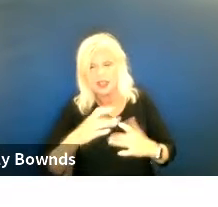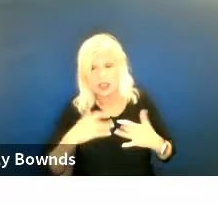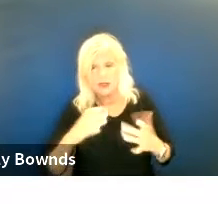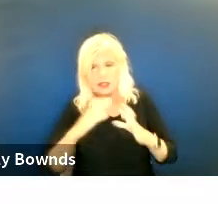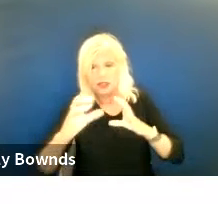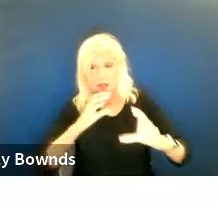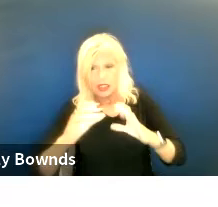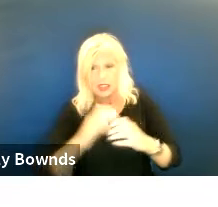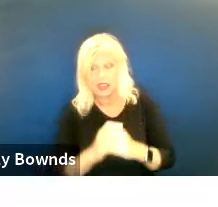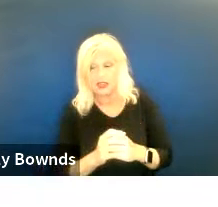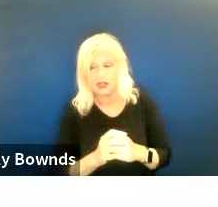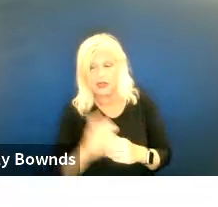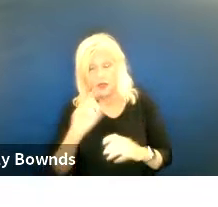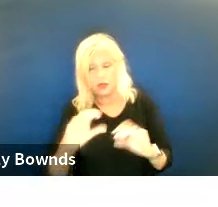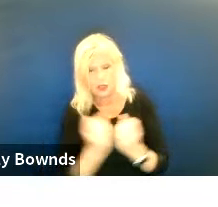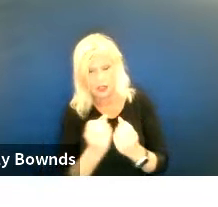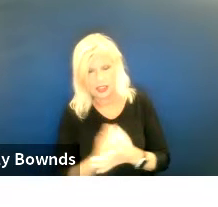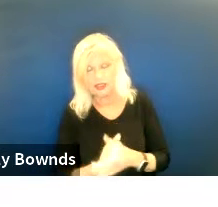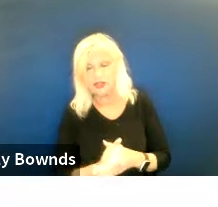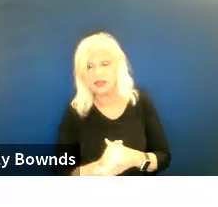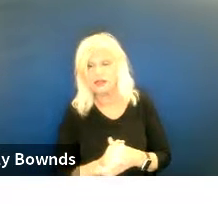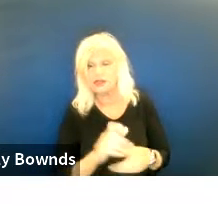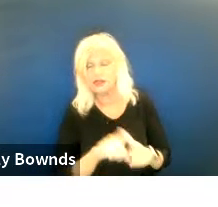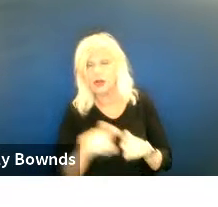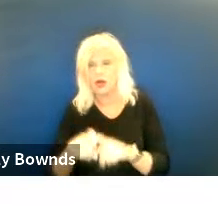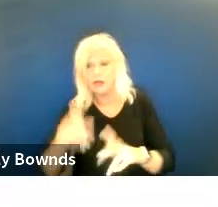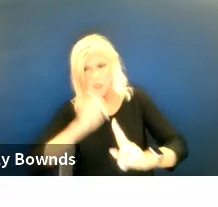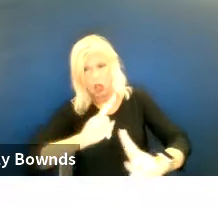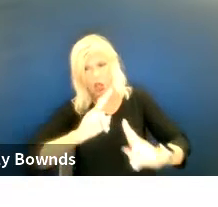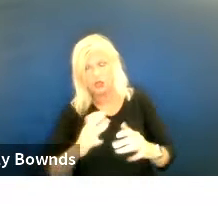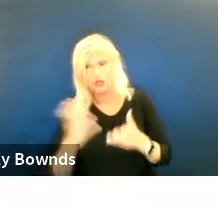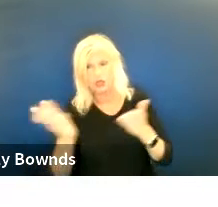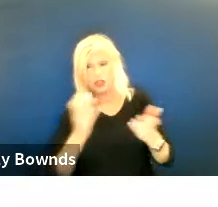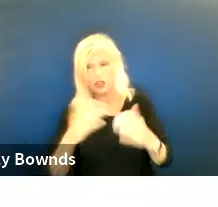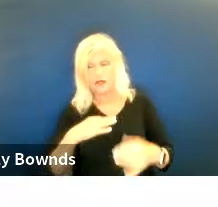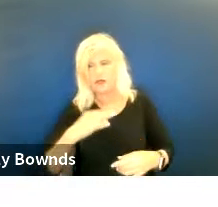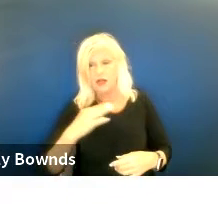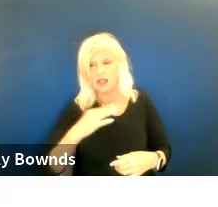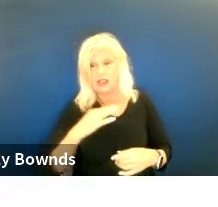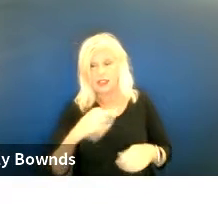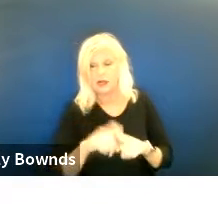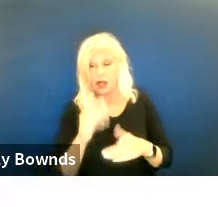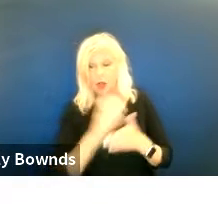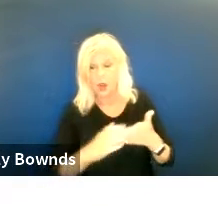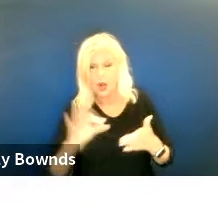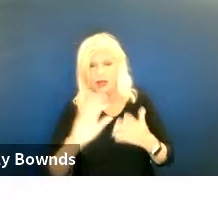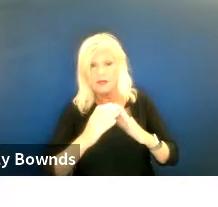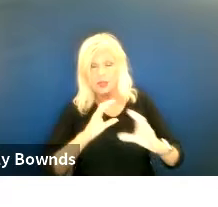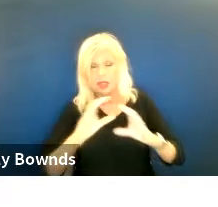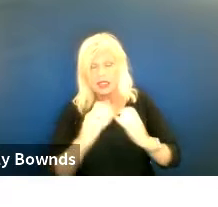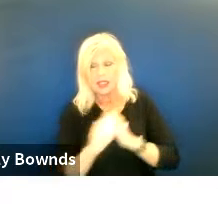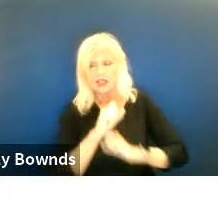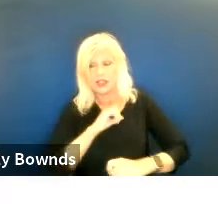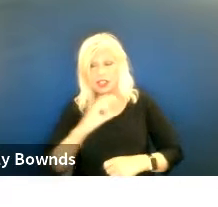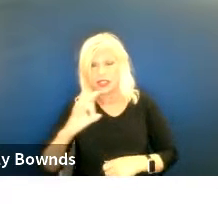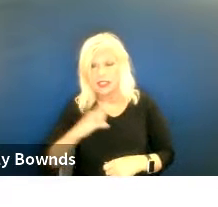communication for the organization. Ms. Allred has been honored to serve in a voluntary capacity as part of the communication staff for